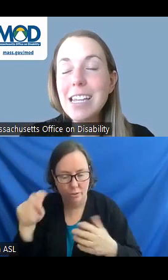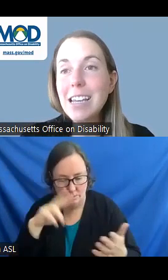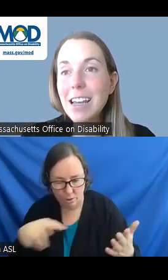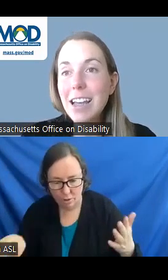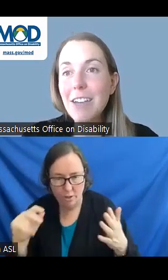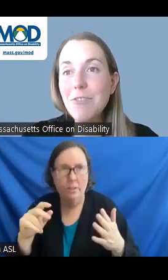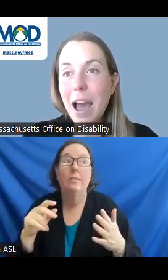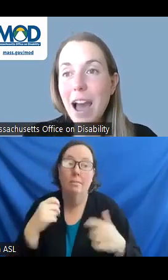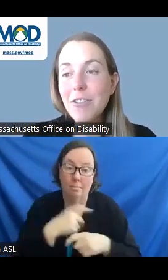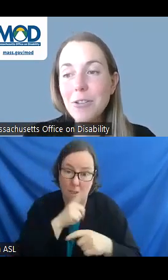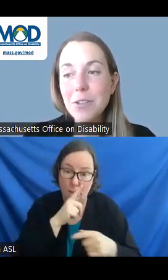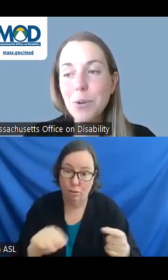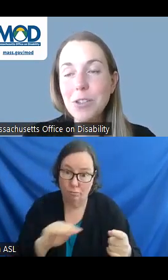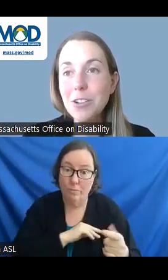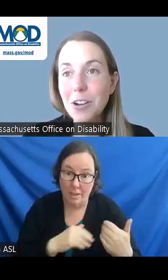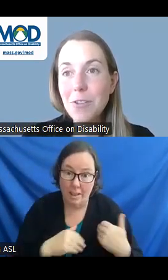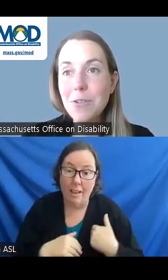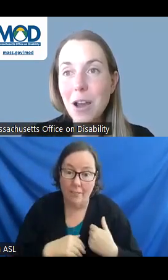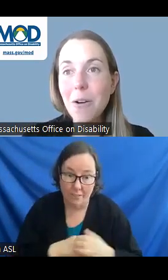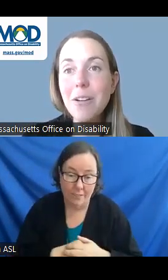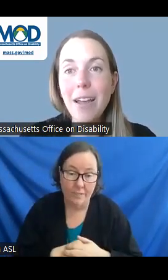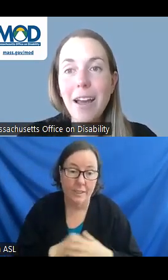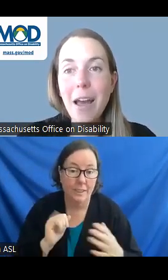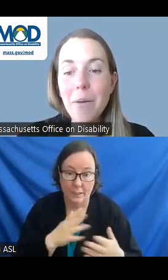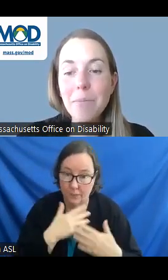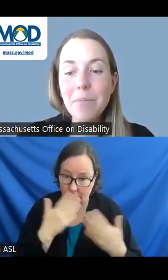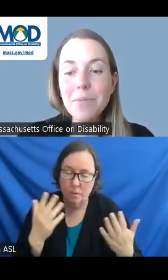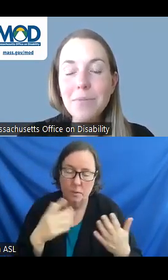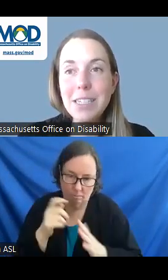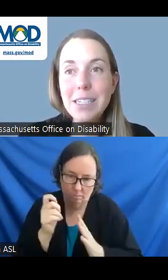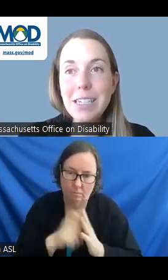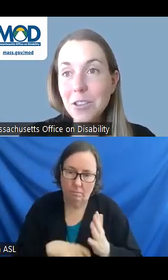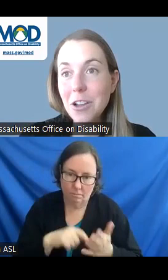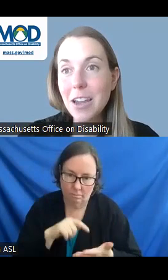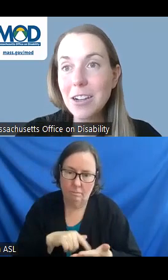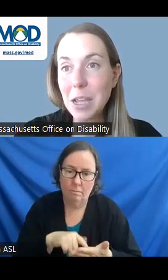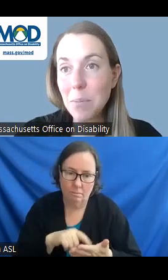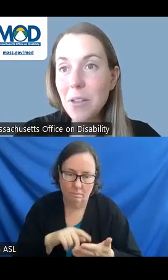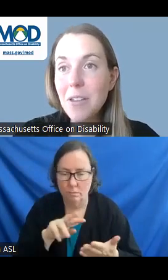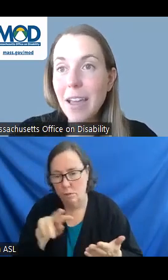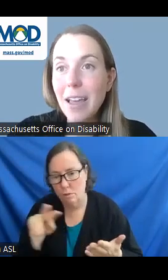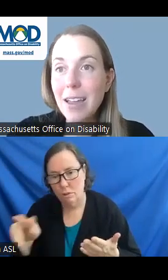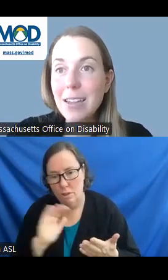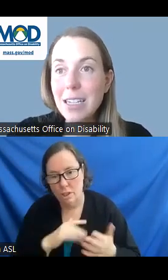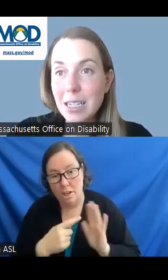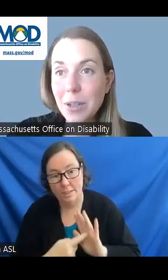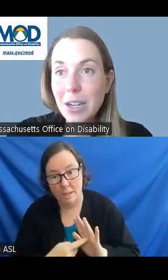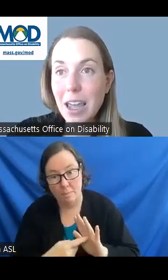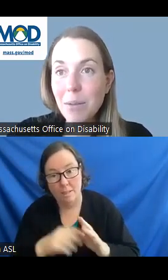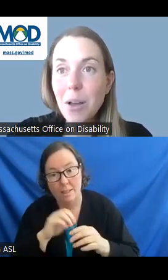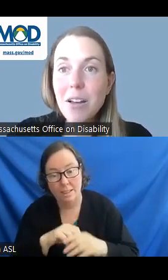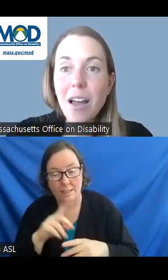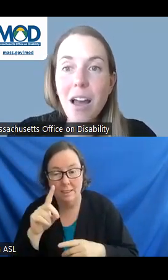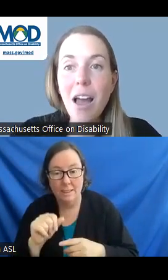to see if you have a grievance procedure. And if you don't, take a look at our sample in the